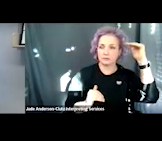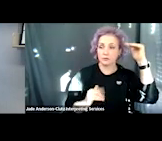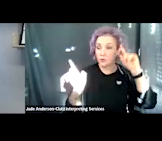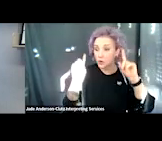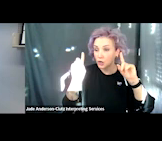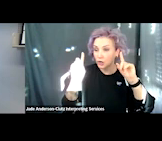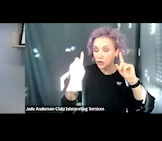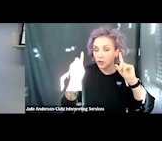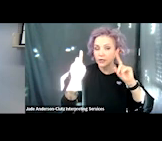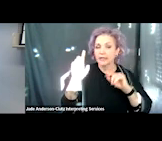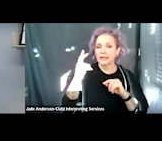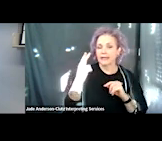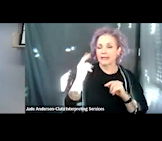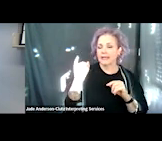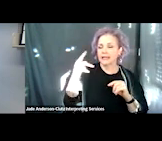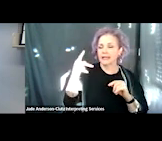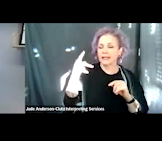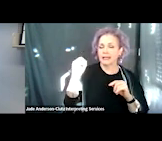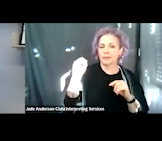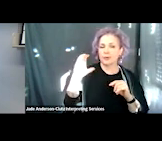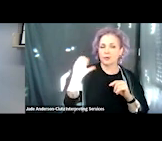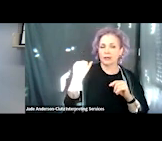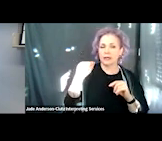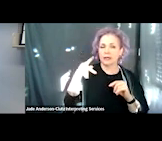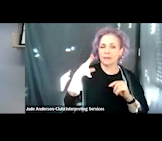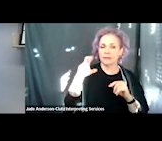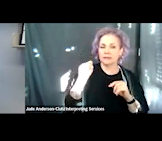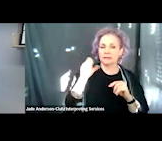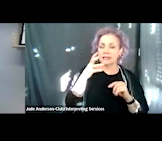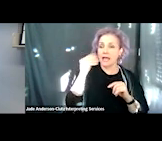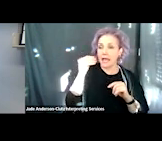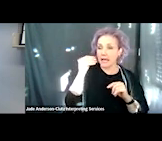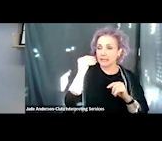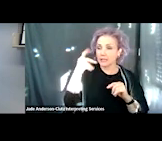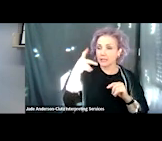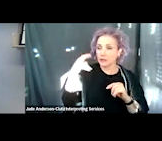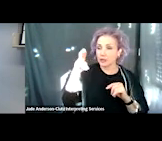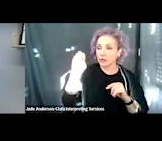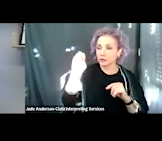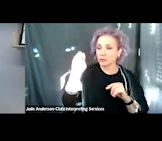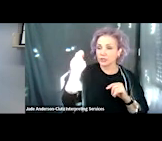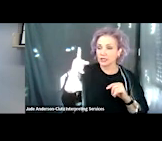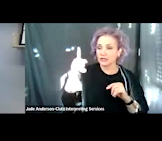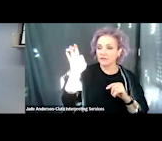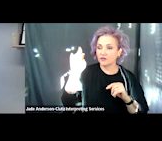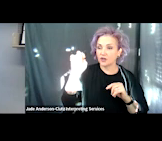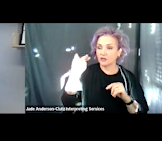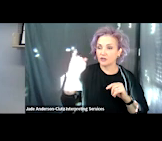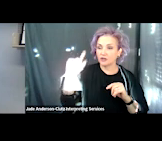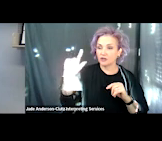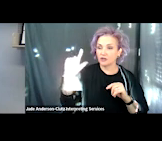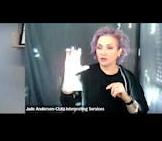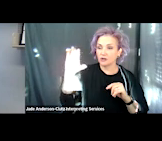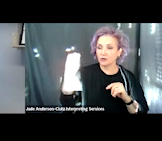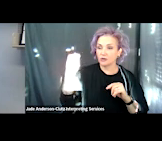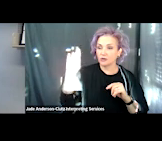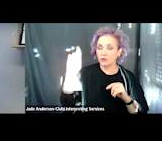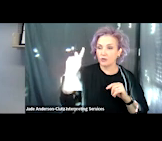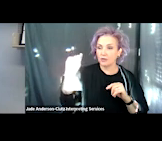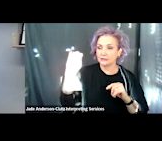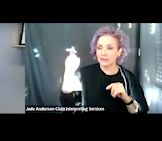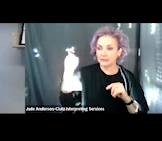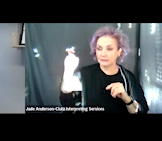actually the offspring that are in these studies that are exposed to maternal immune activation during pregnancy